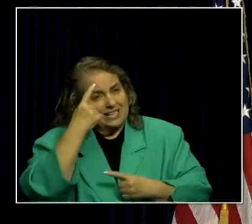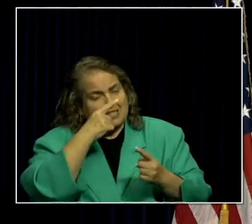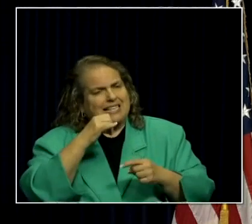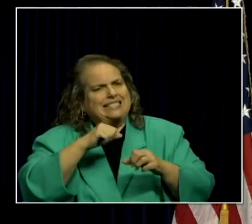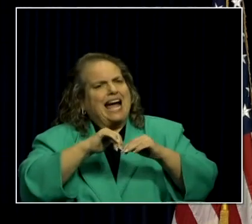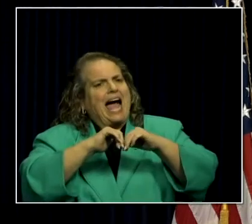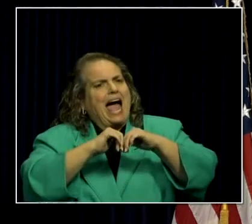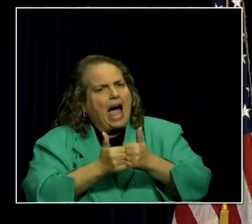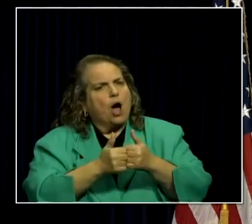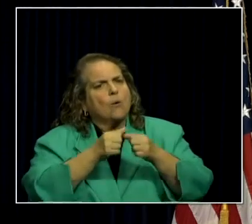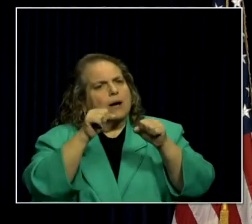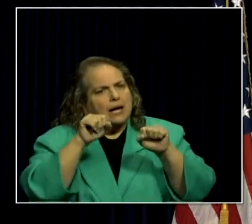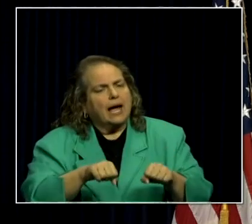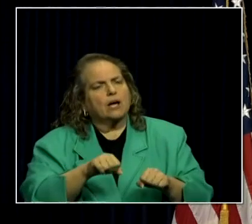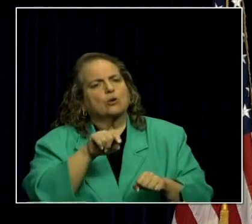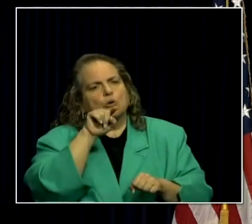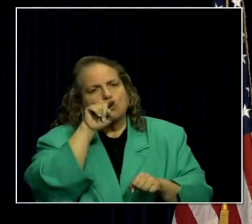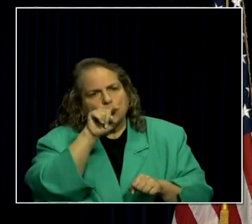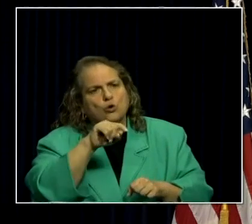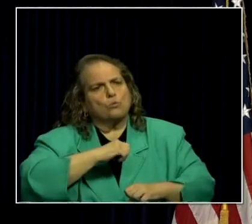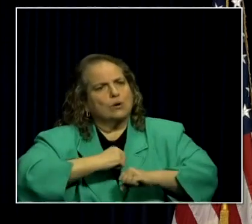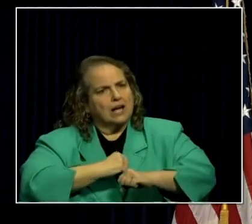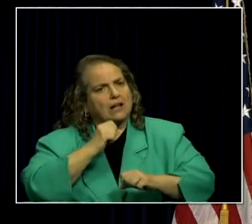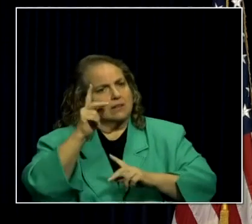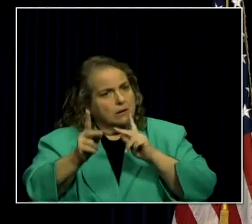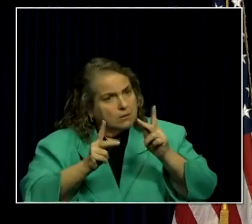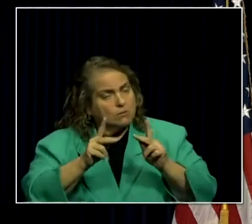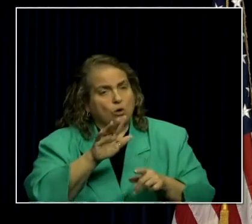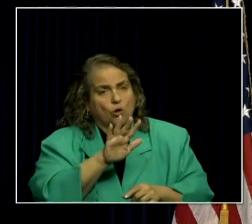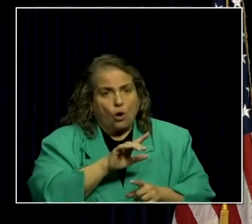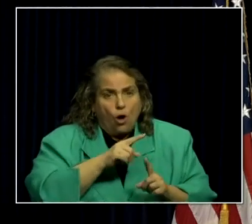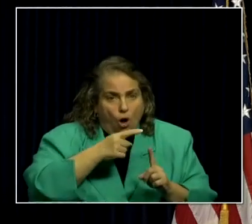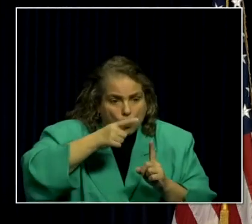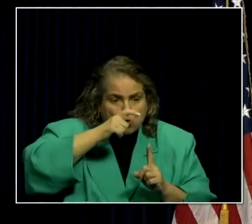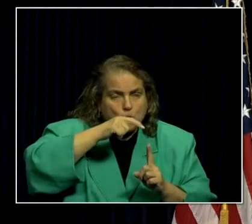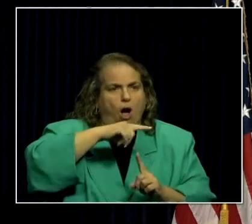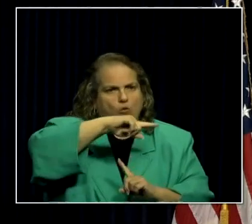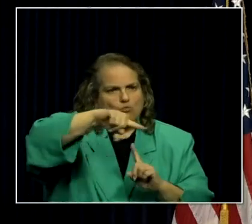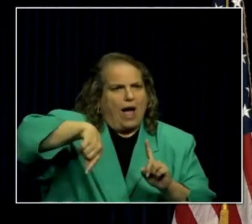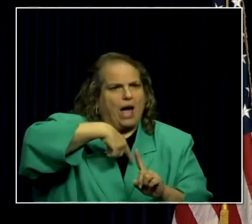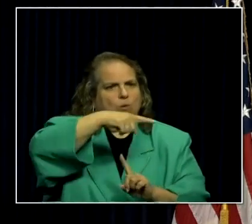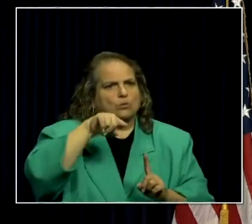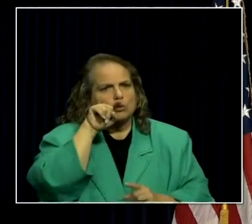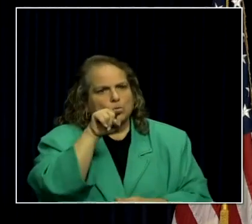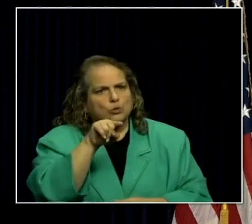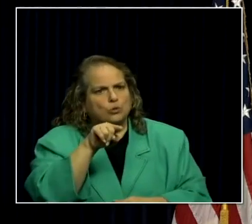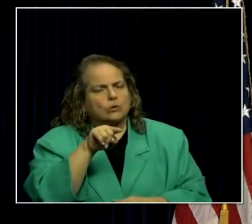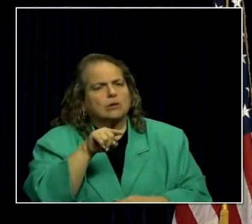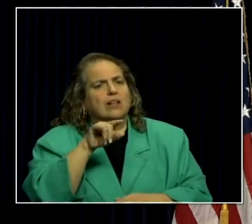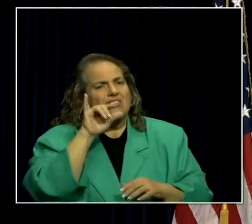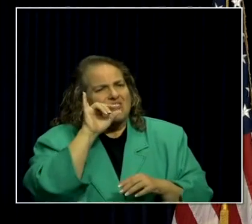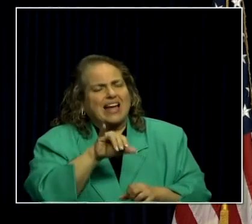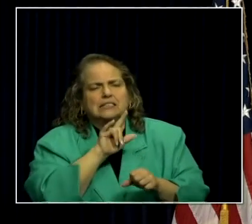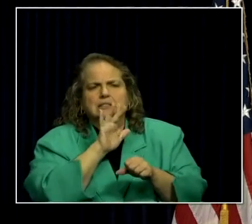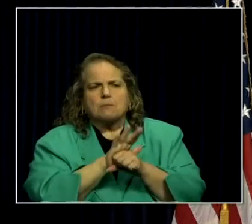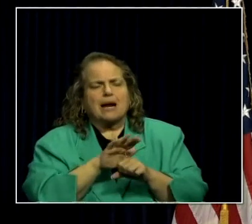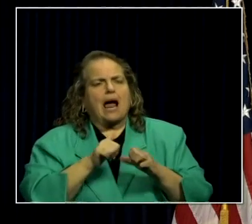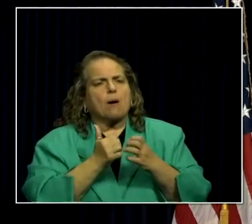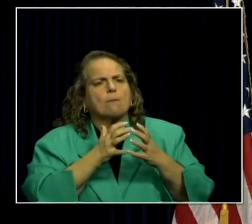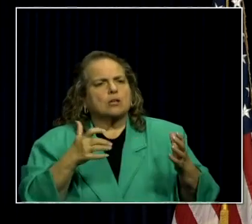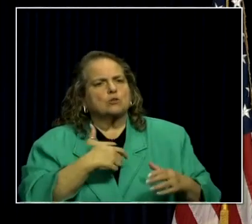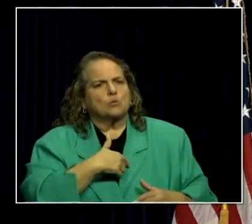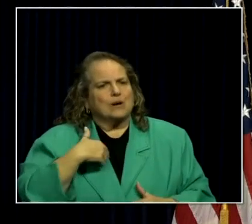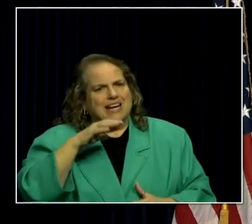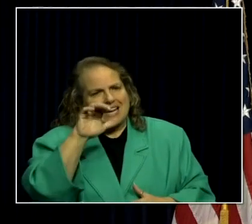you, because this is a test of our humanity, about how much we care about each other. I'm committed to making sure we're going to